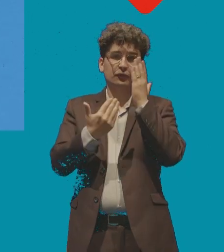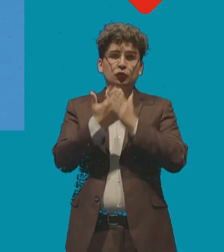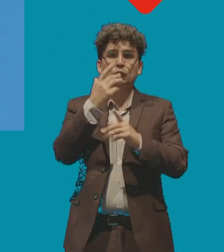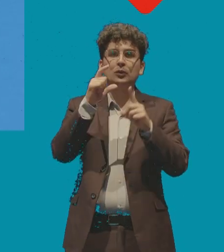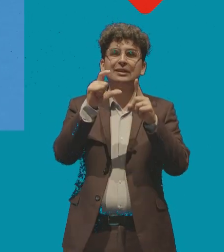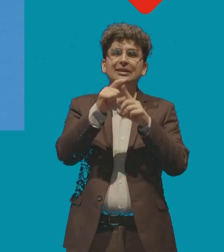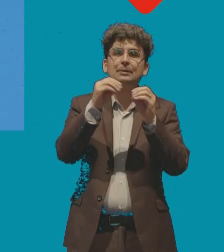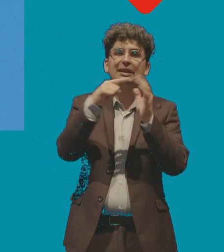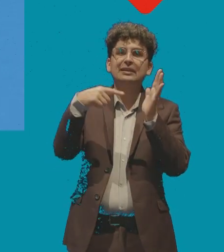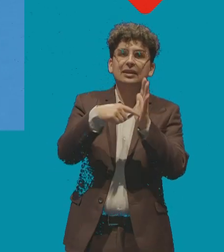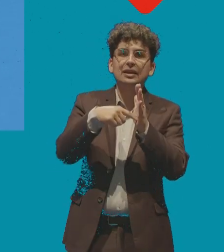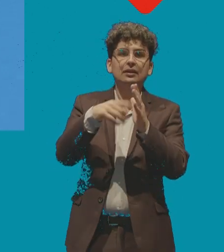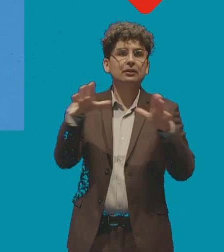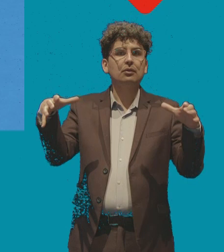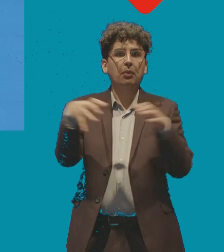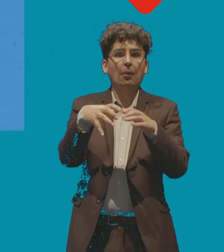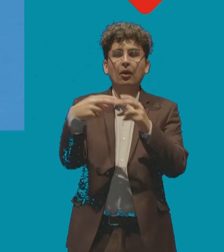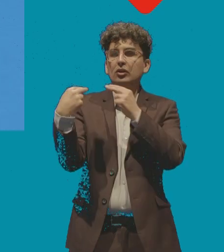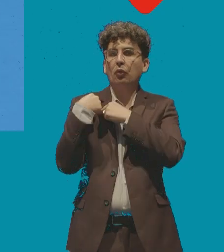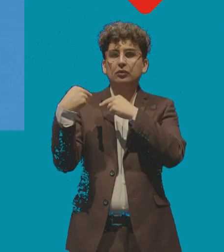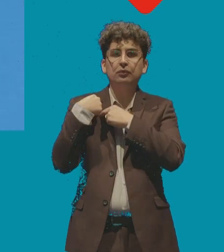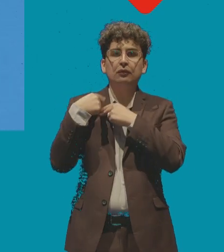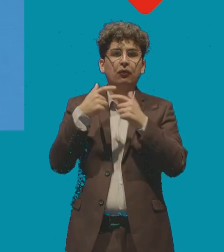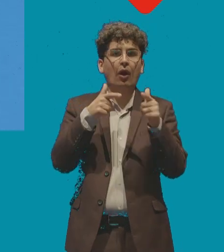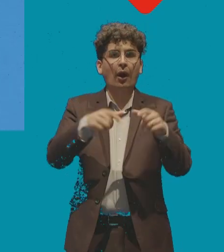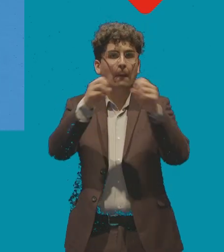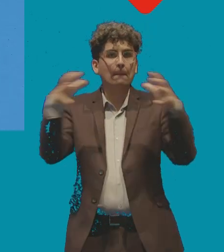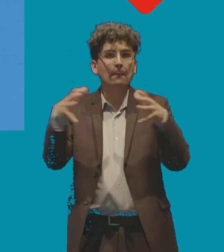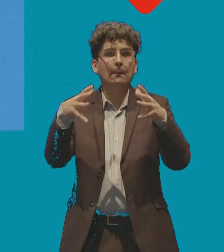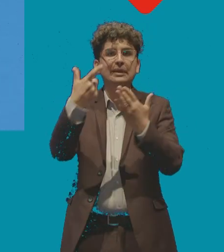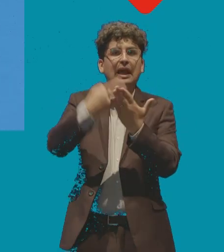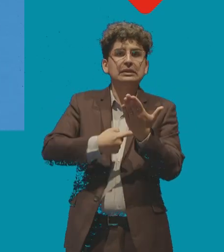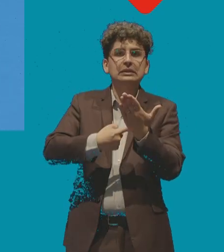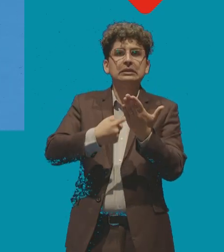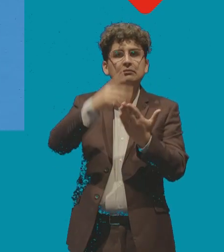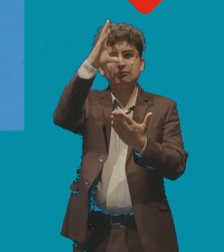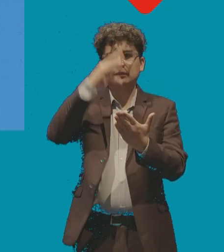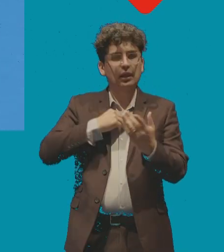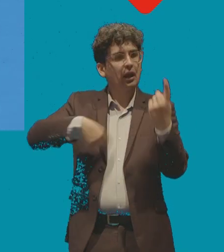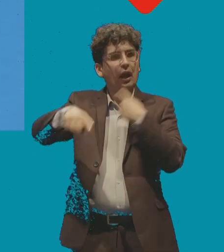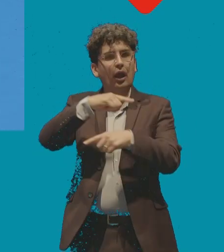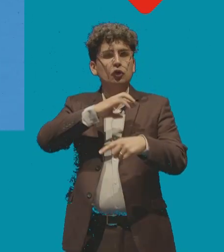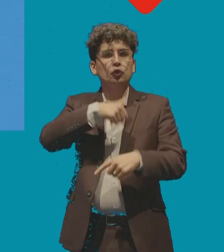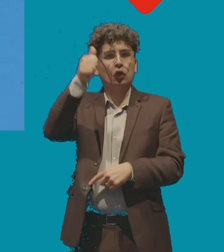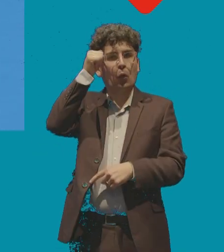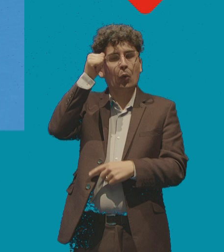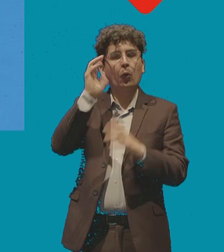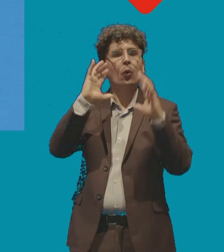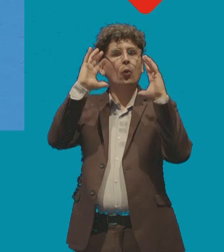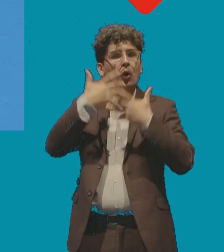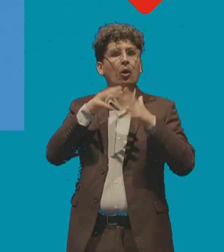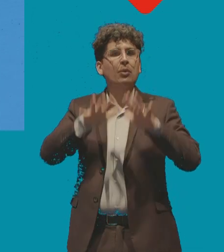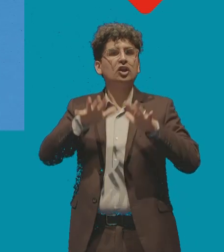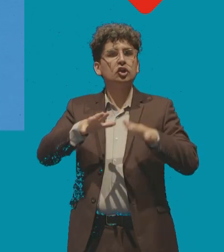DBT department that are responsible for arms licensing, for bringing this issue to the union's attention and raising concerns that the British government